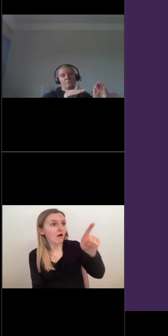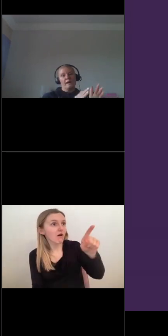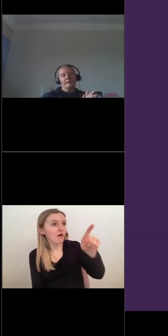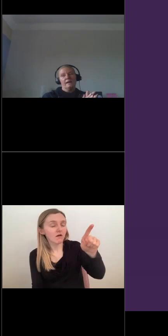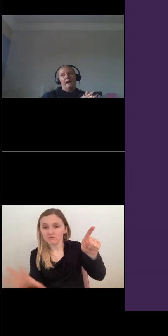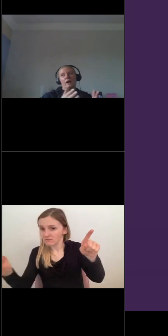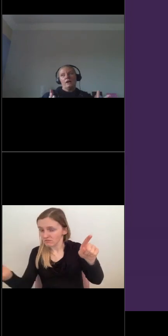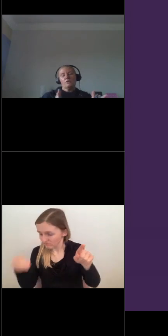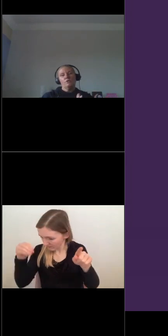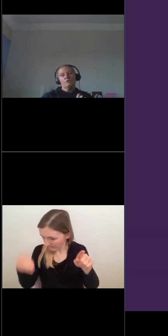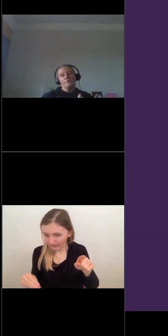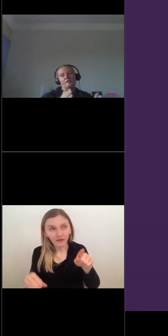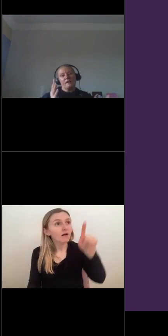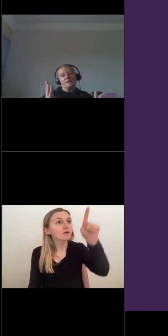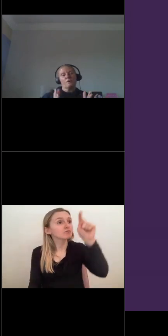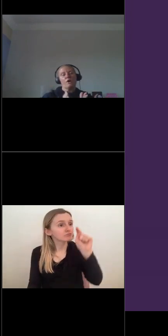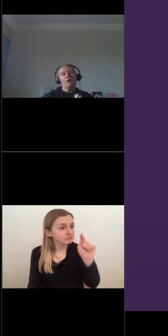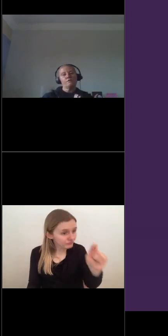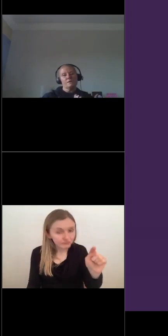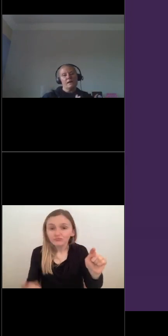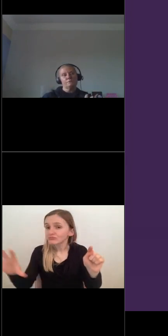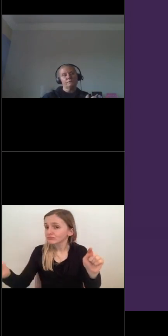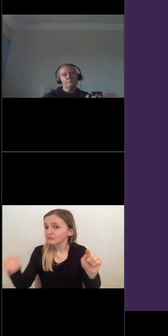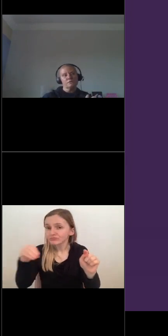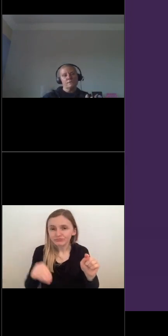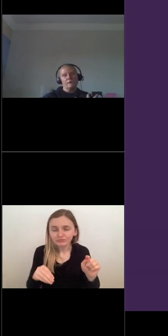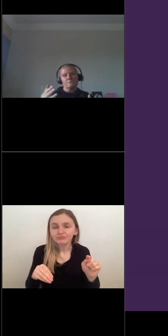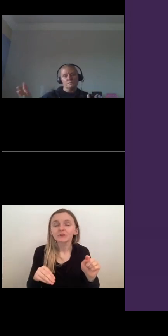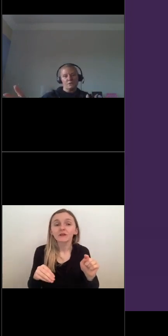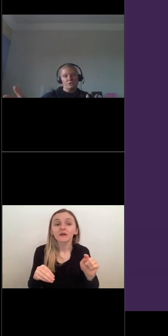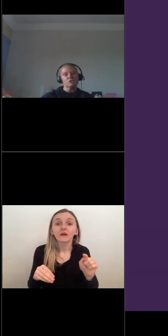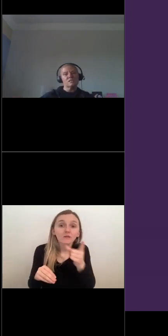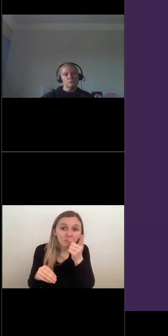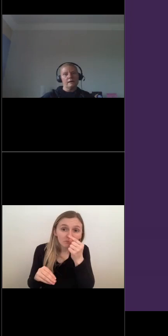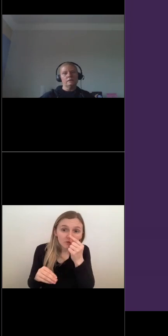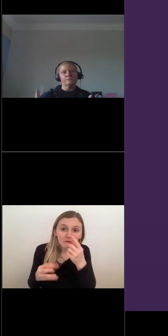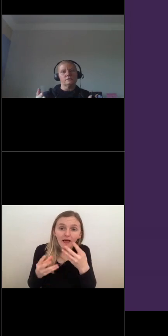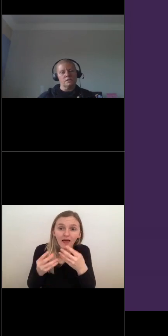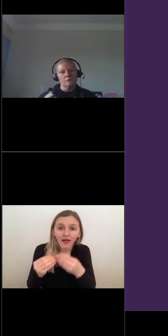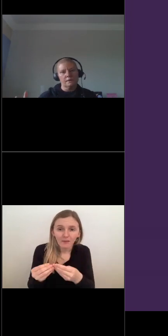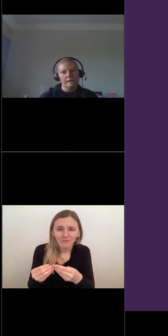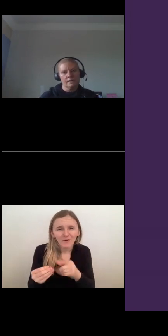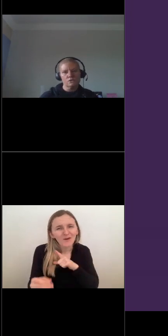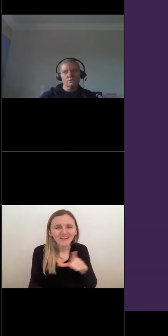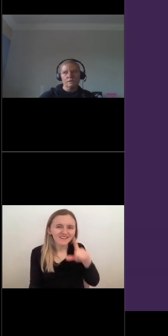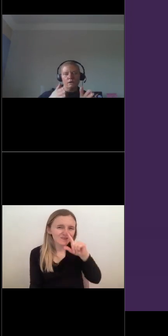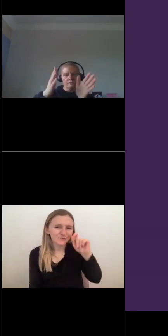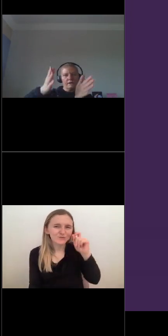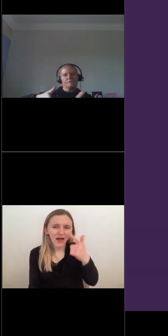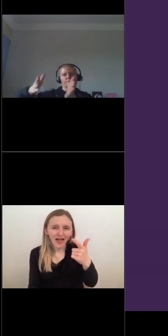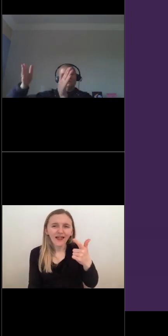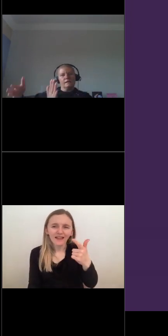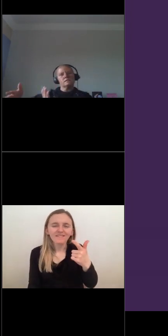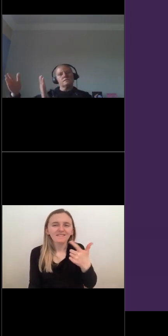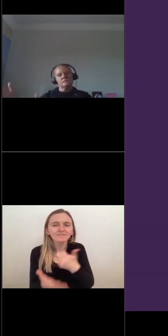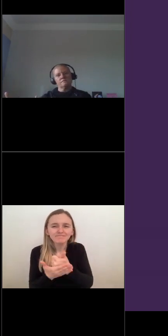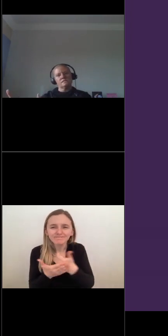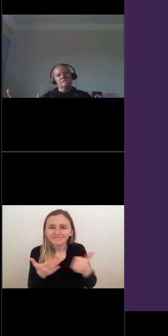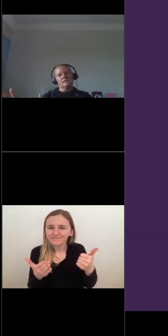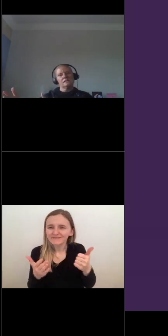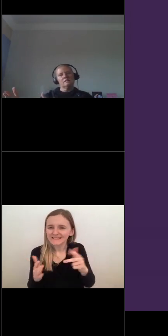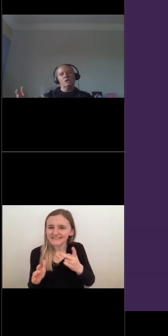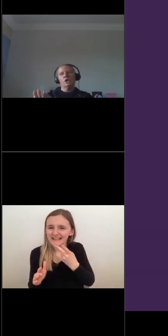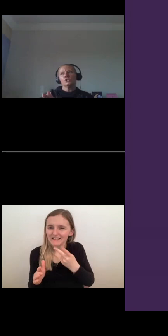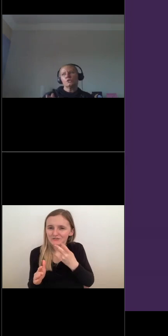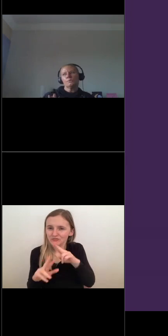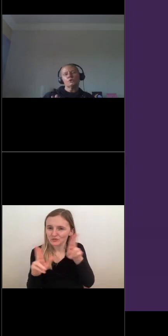prepare a school bag. Another thing that can often be helpful as well, especially because he's 12, and so in high school they often have different lessons for